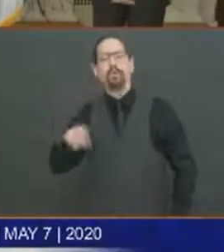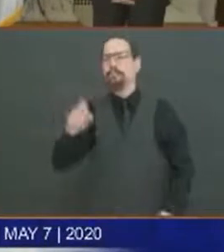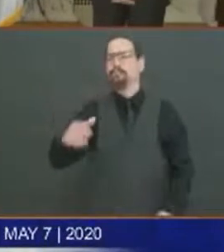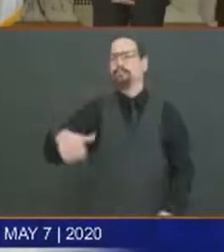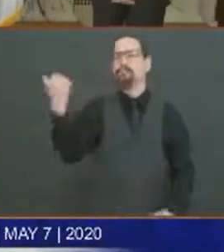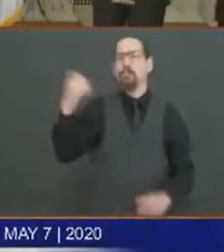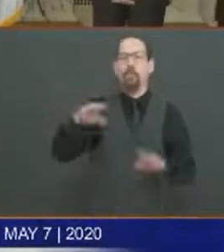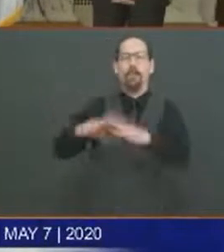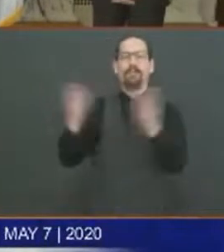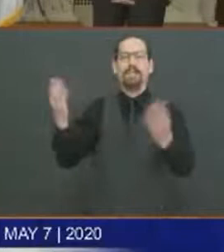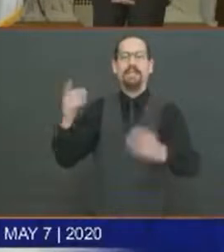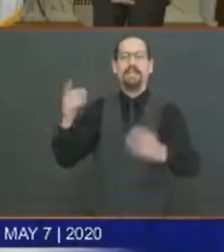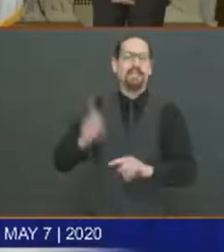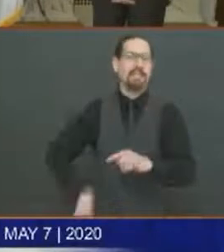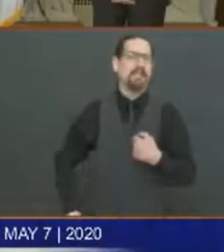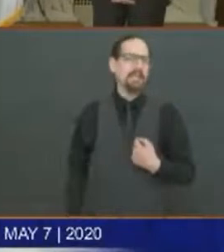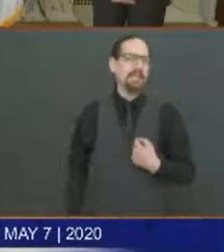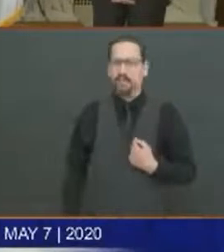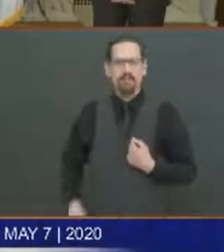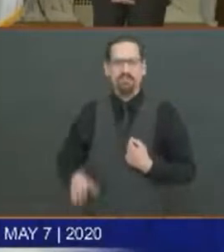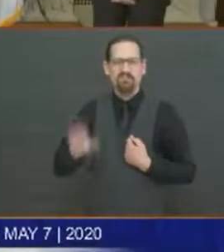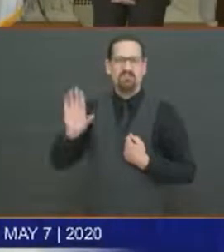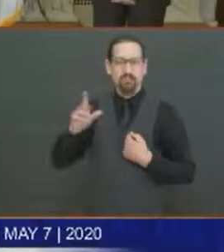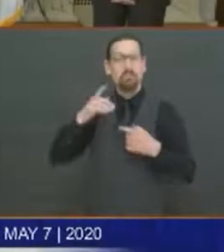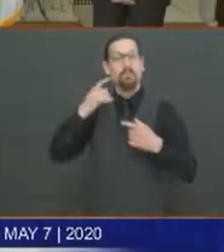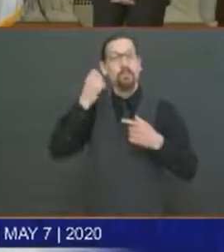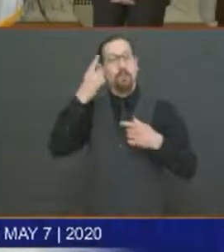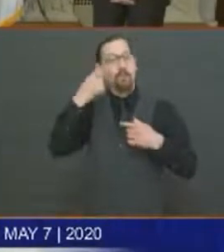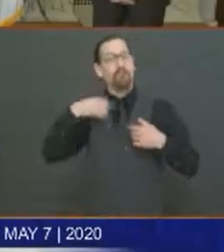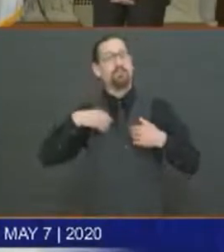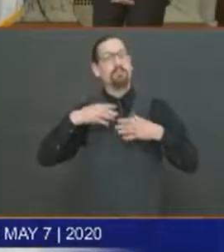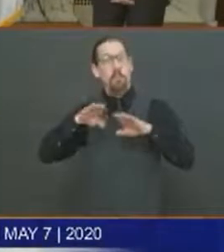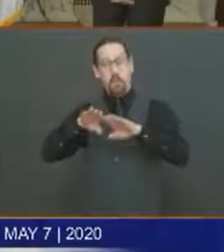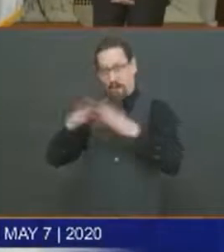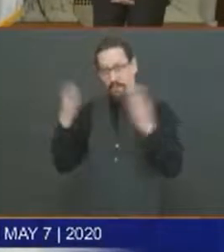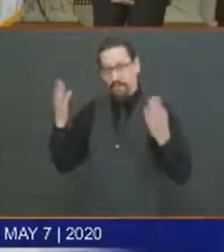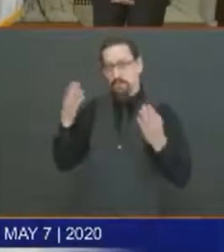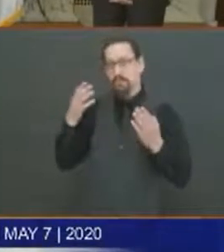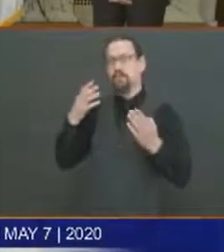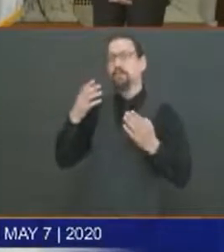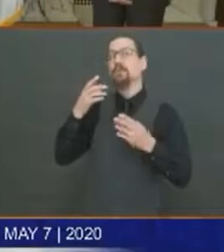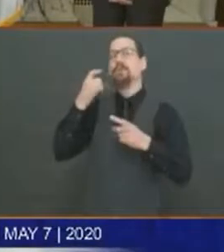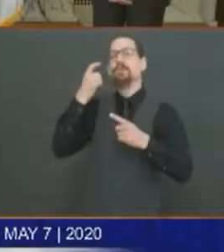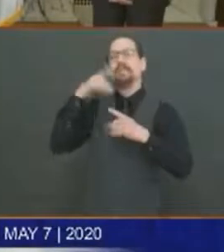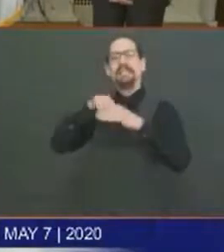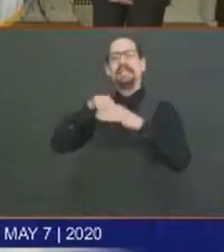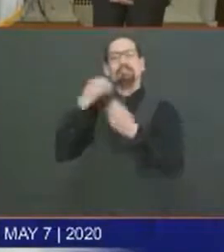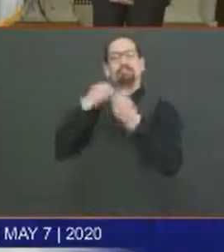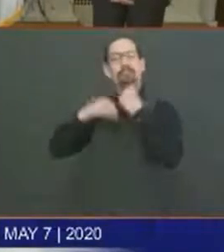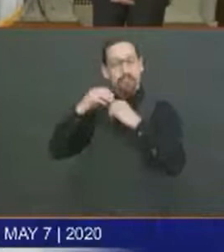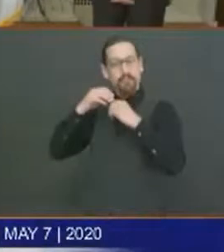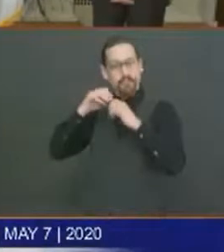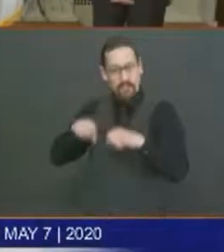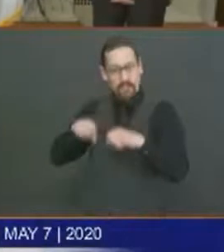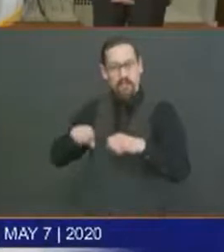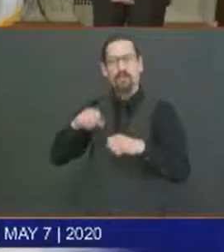is when the time comes to open for in-room dining, we're going to give you our best advice and we think it's safe. And so you probably ought to do